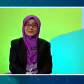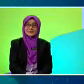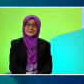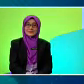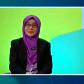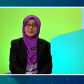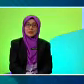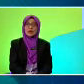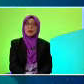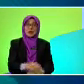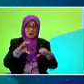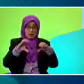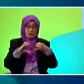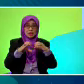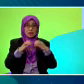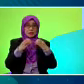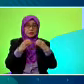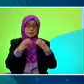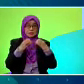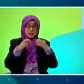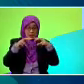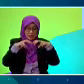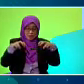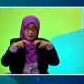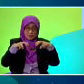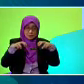I did an experiment to investigate